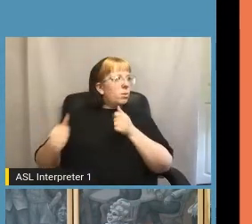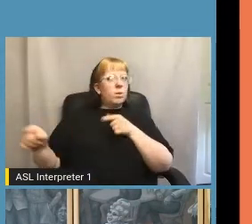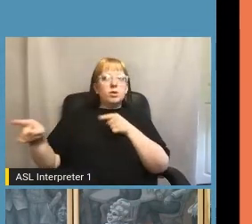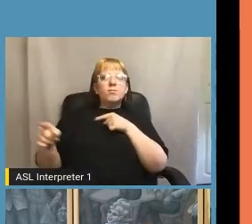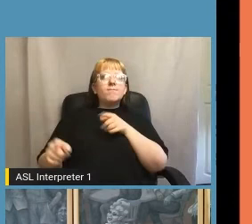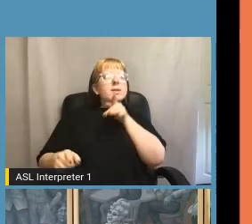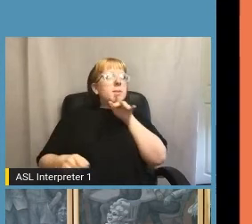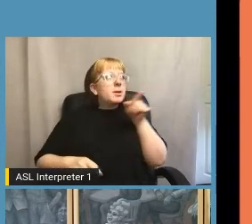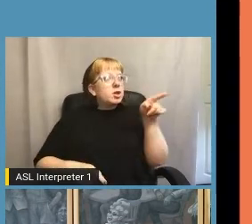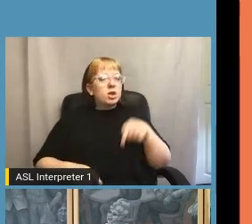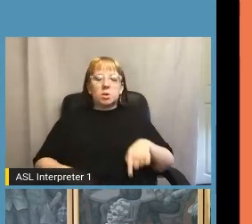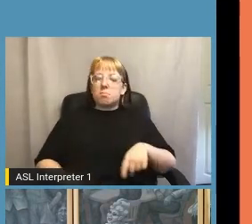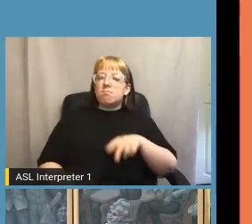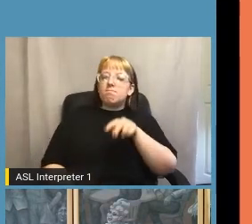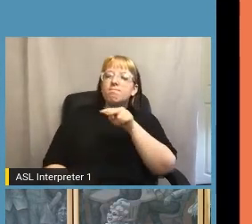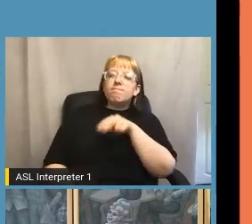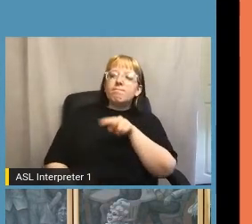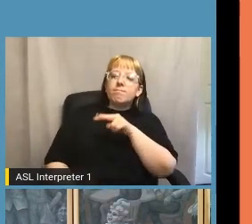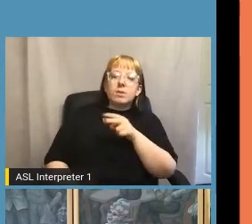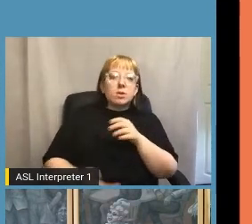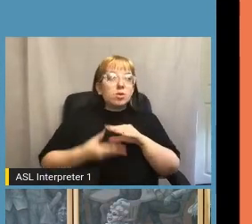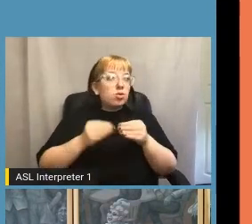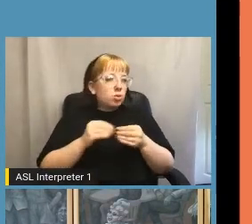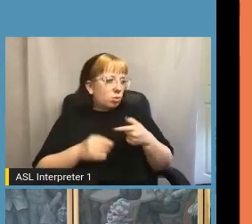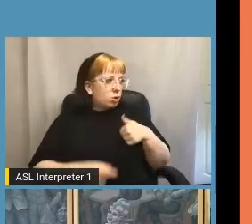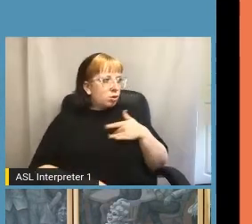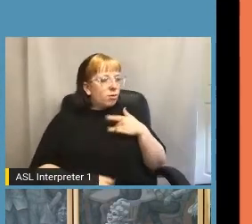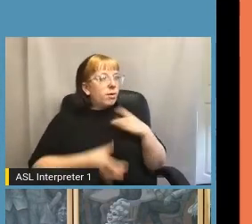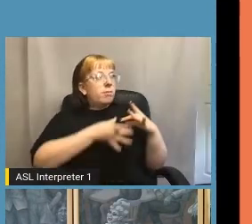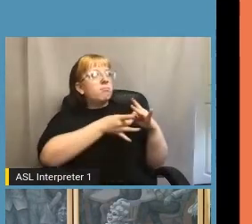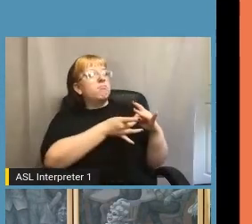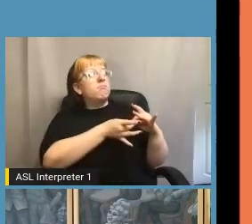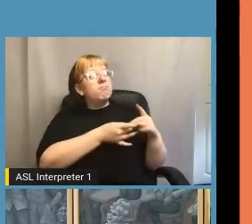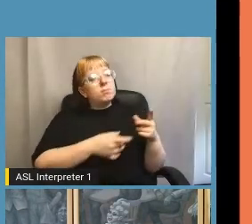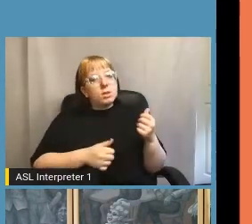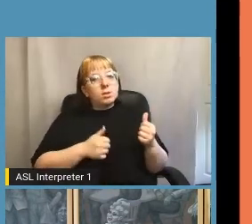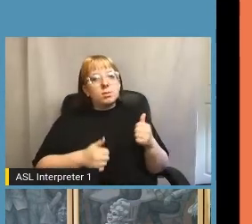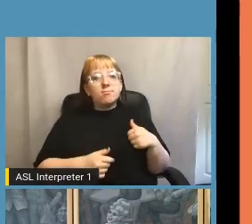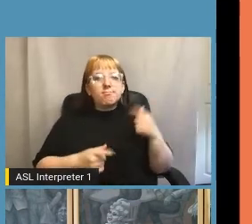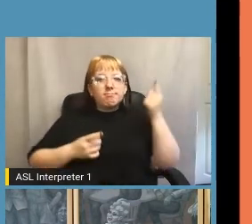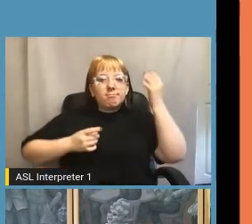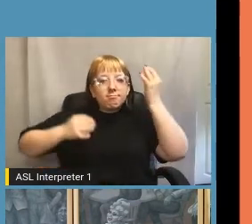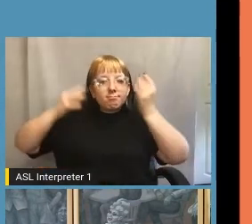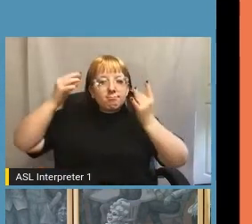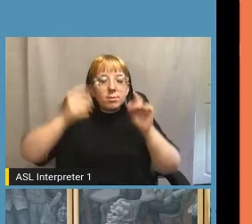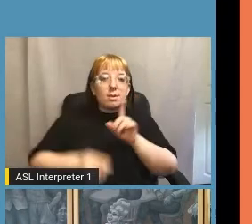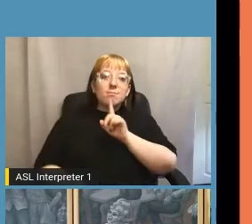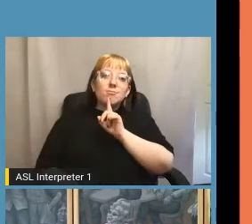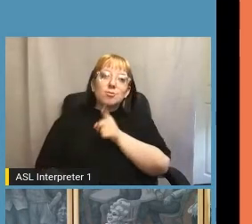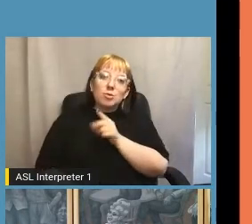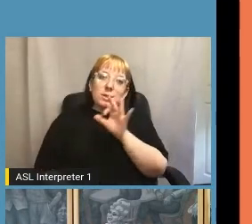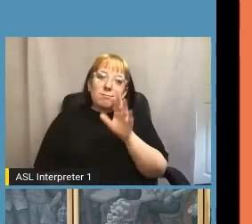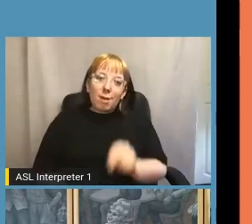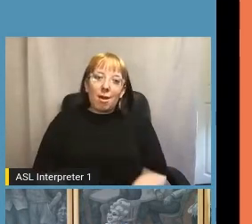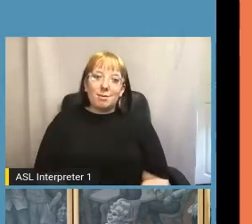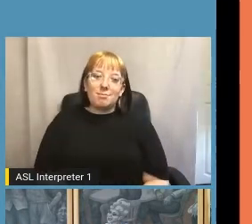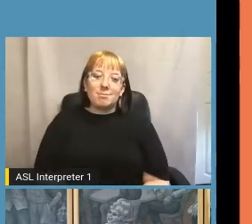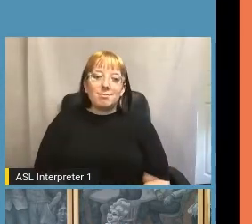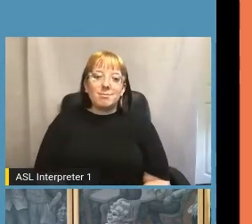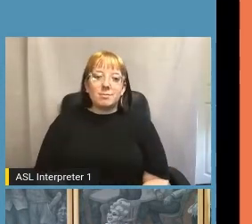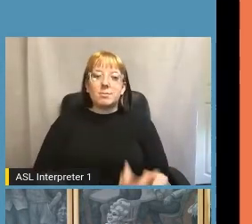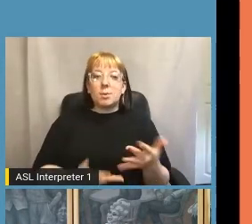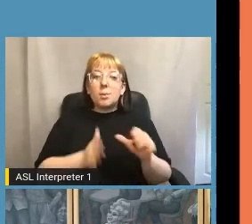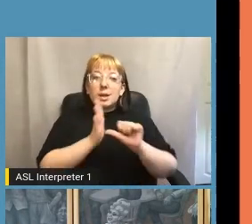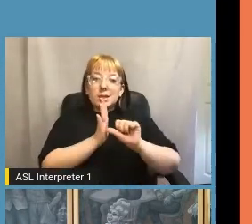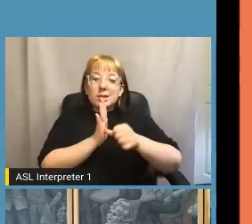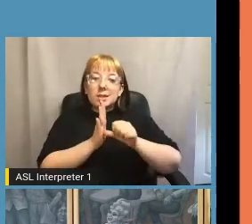and which stories speak to him. Our brainstorm sessions are a blast. But I also want to emphasize that not every